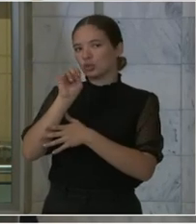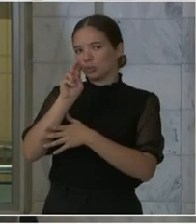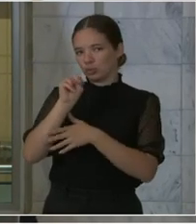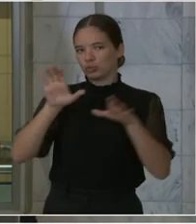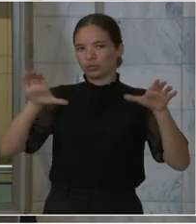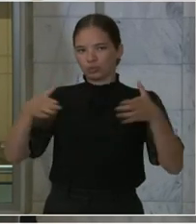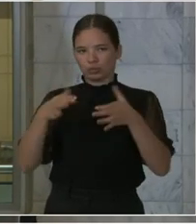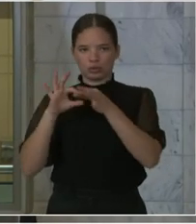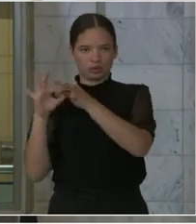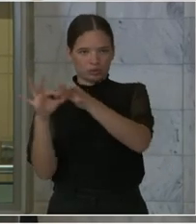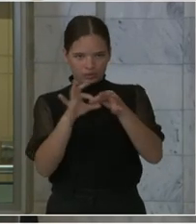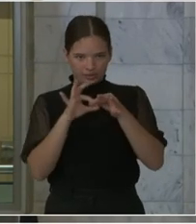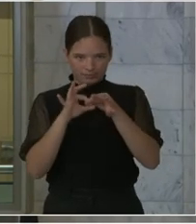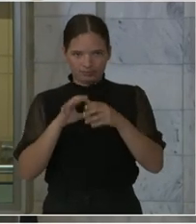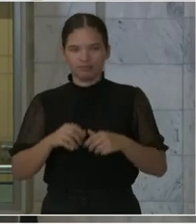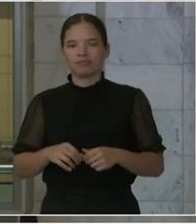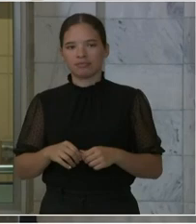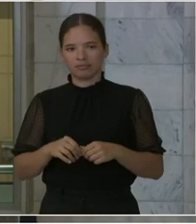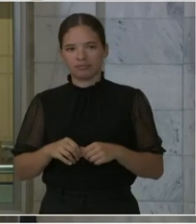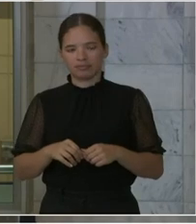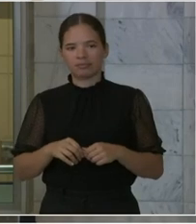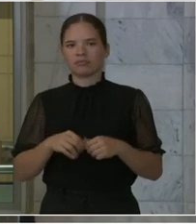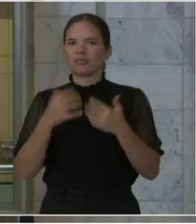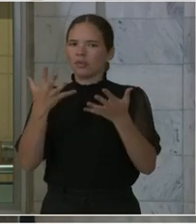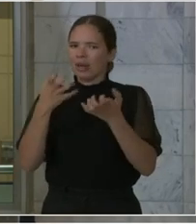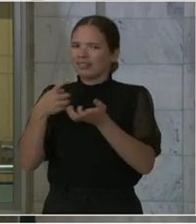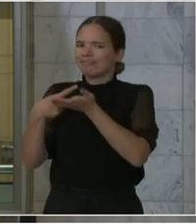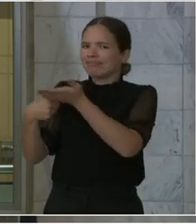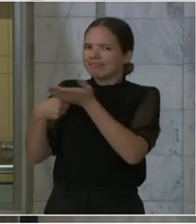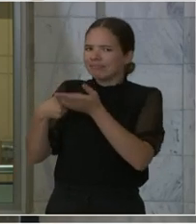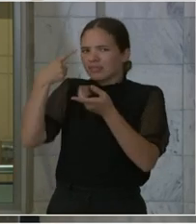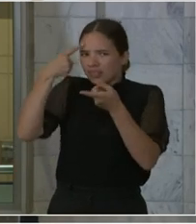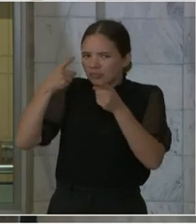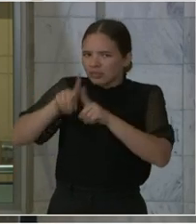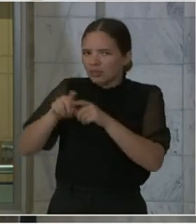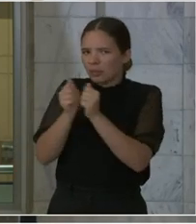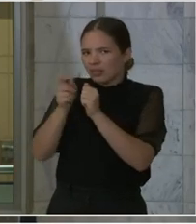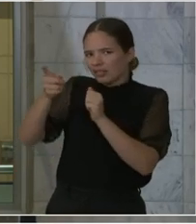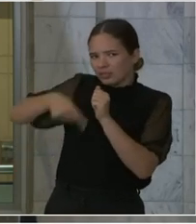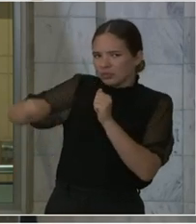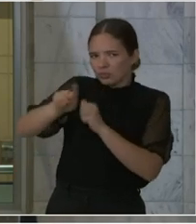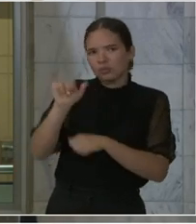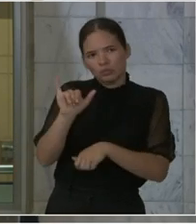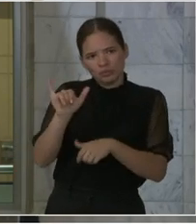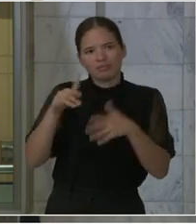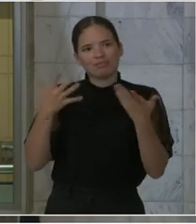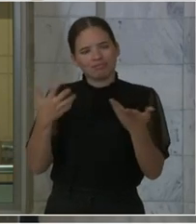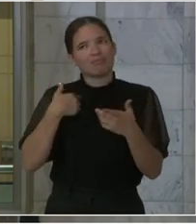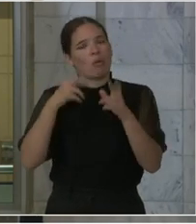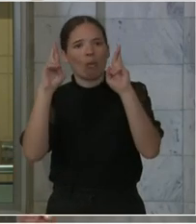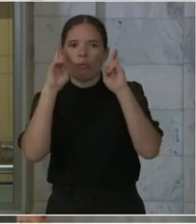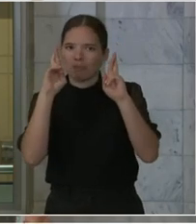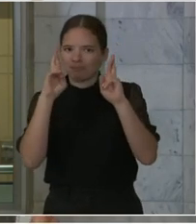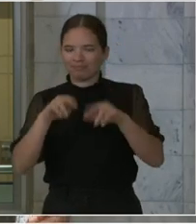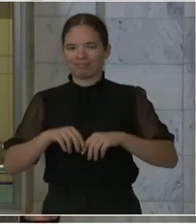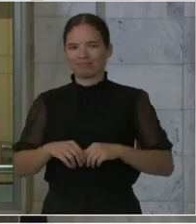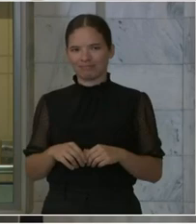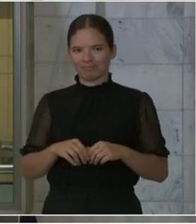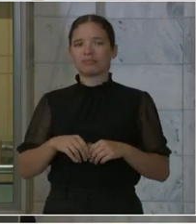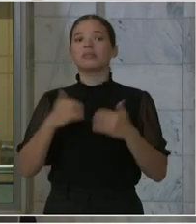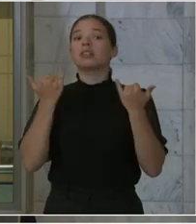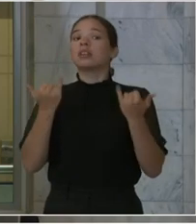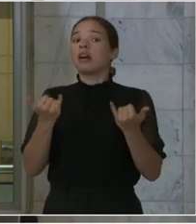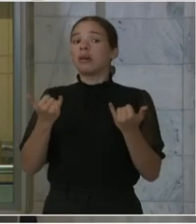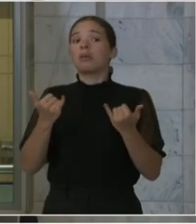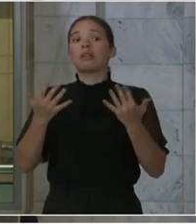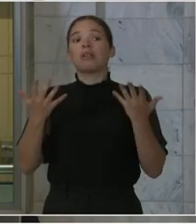I look very much to being able to celebrate an agreement with them too. But with that, I want to turn over